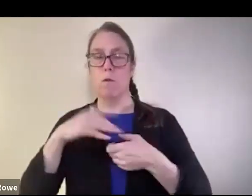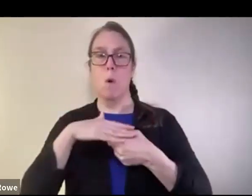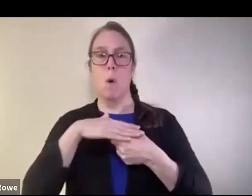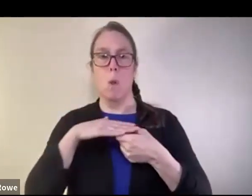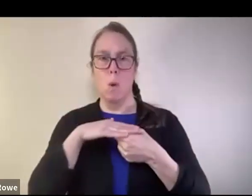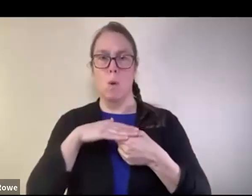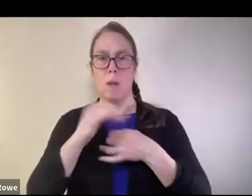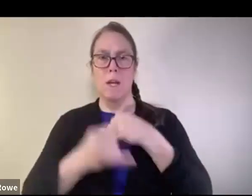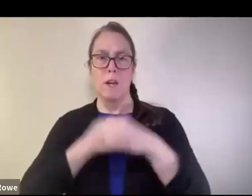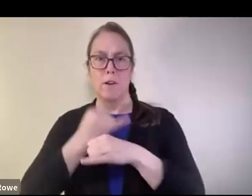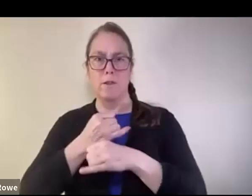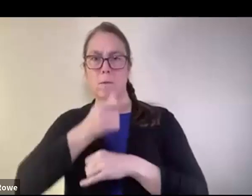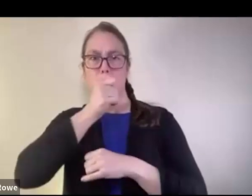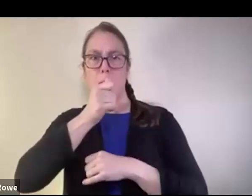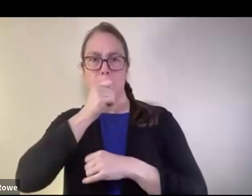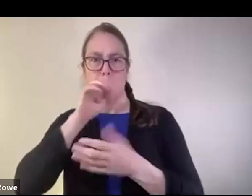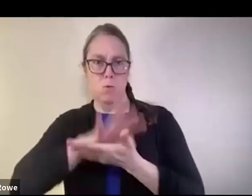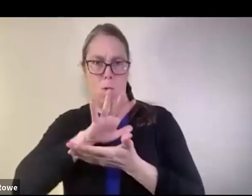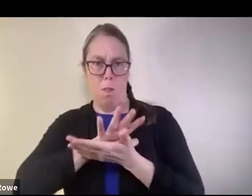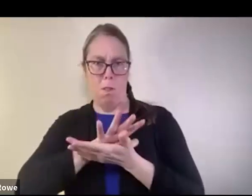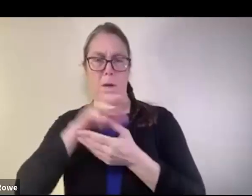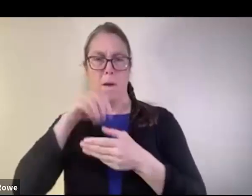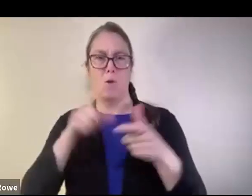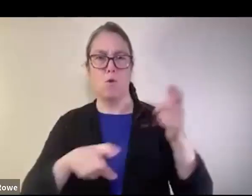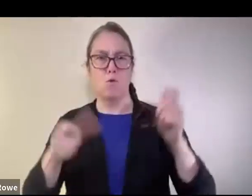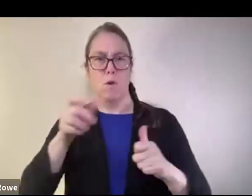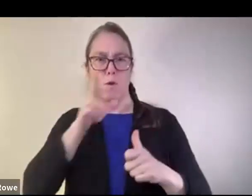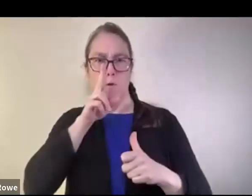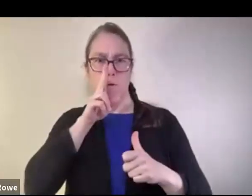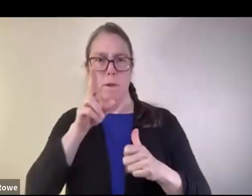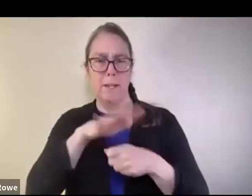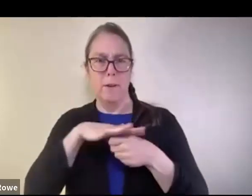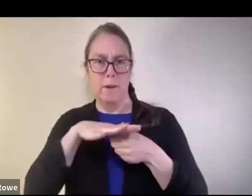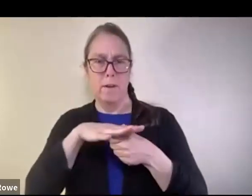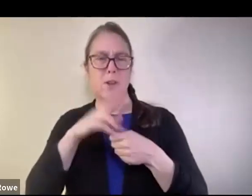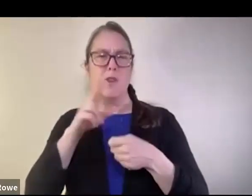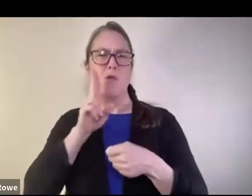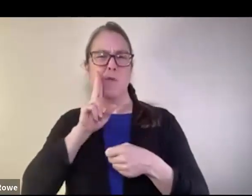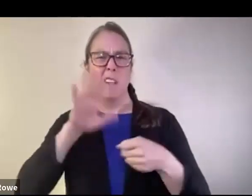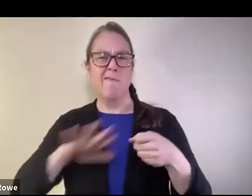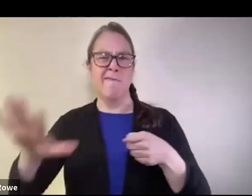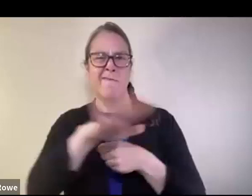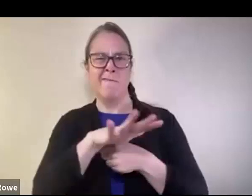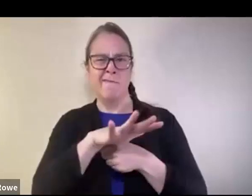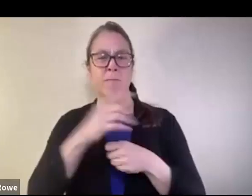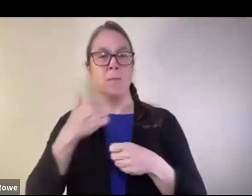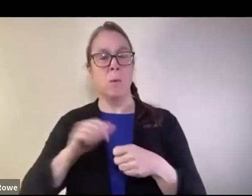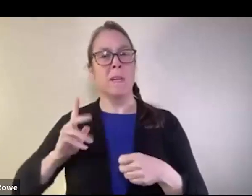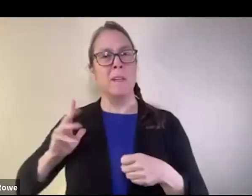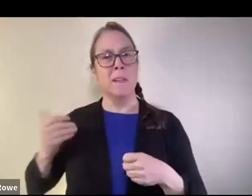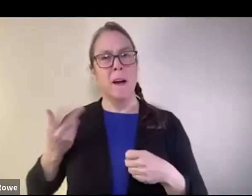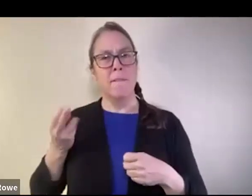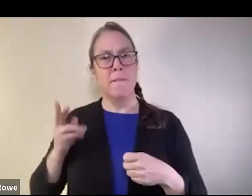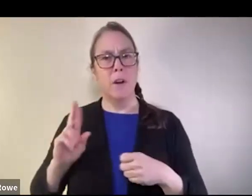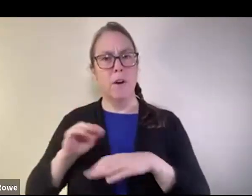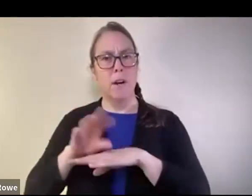school in the greater Houston area. And we would have VR services,